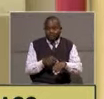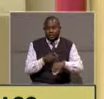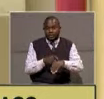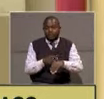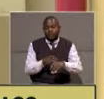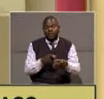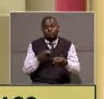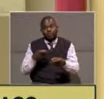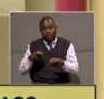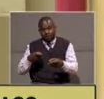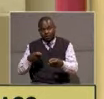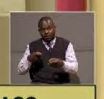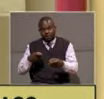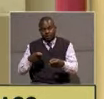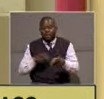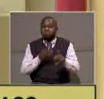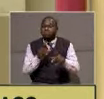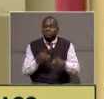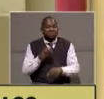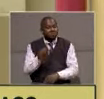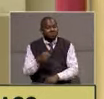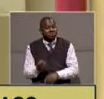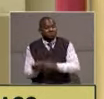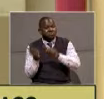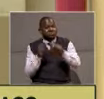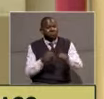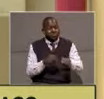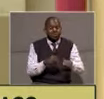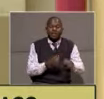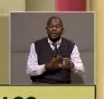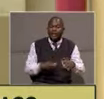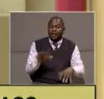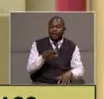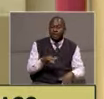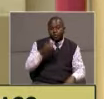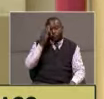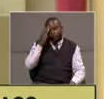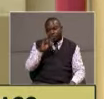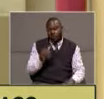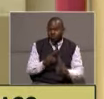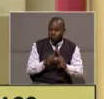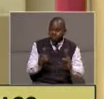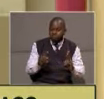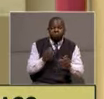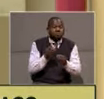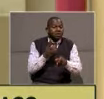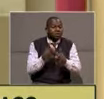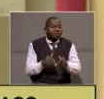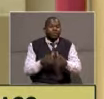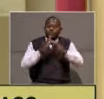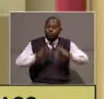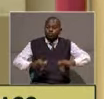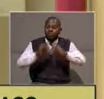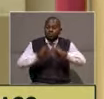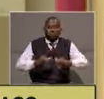During the war, people cannot come and access the area because you know very well that most of our people were in the camp and